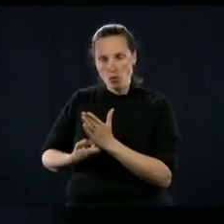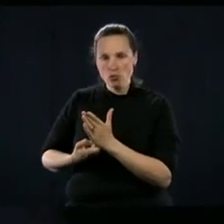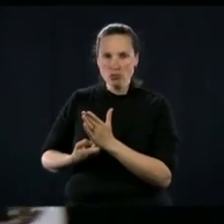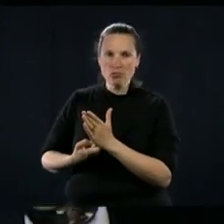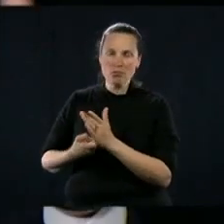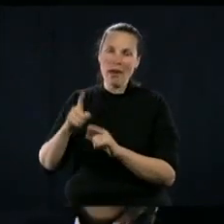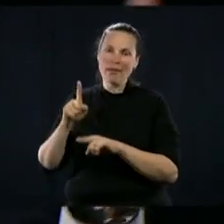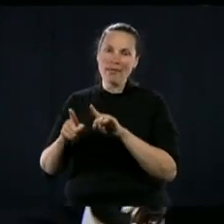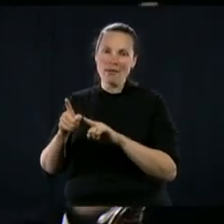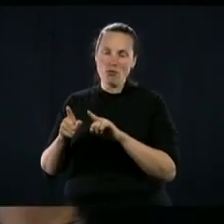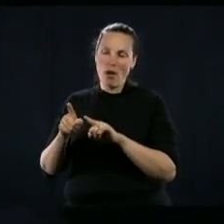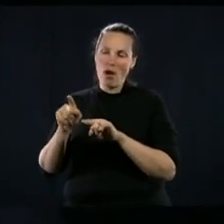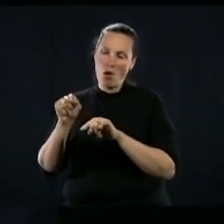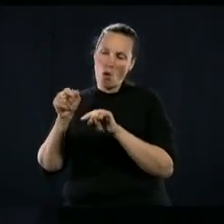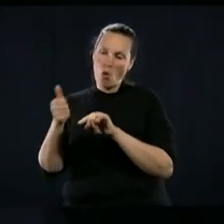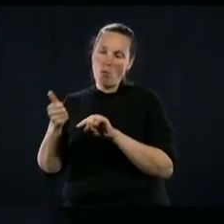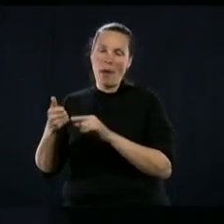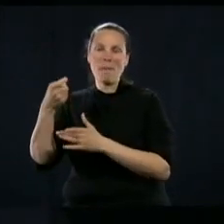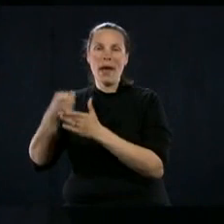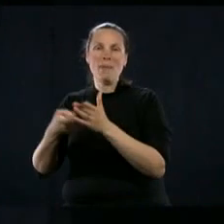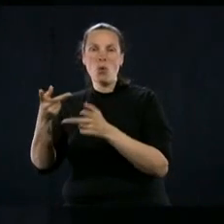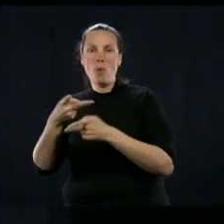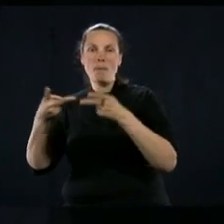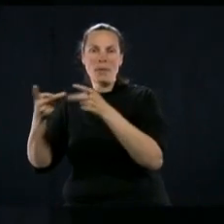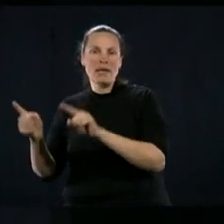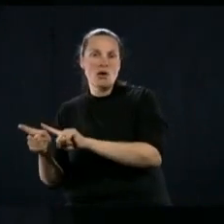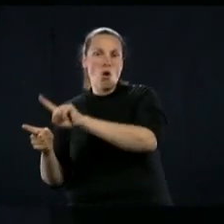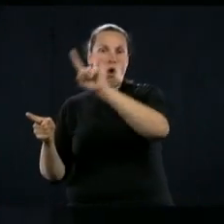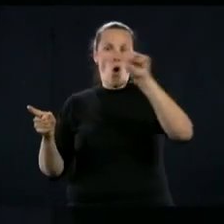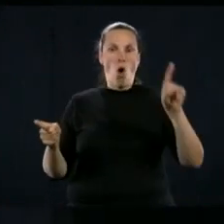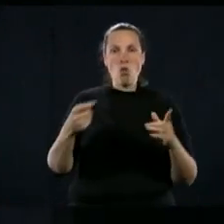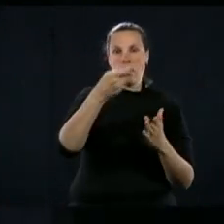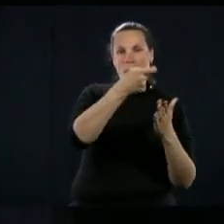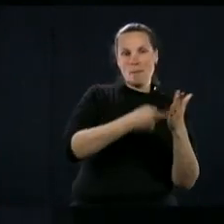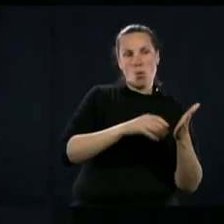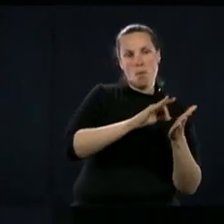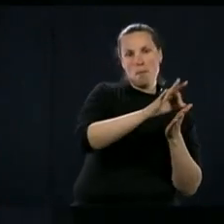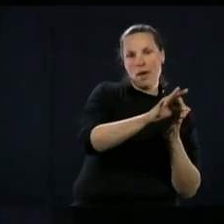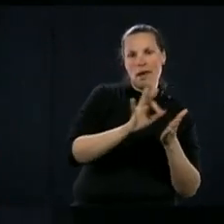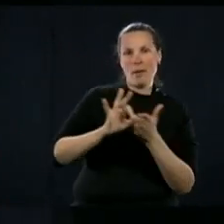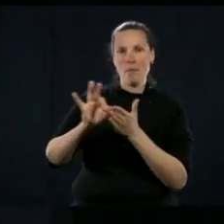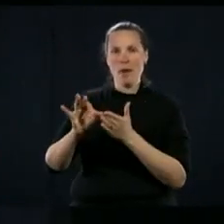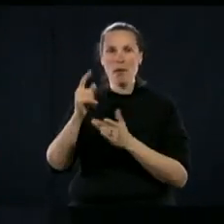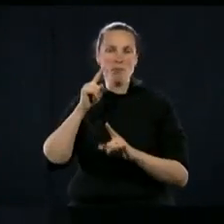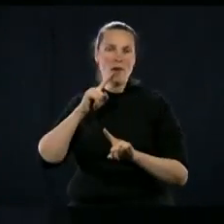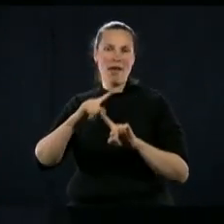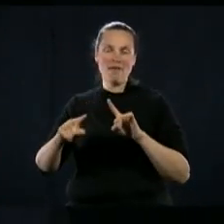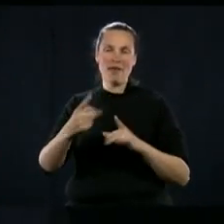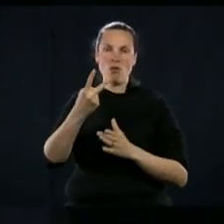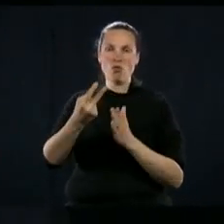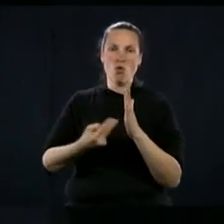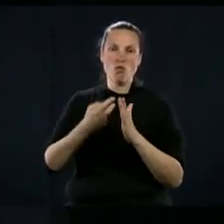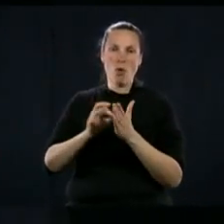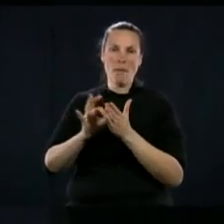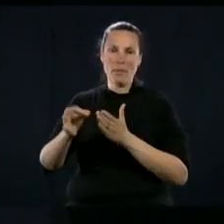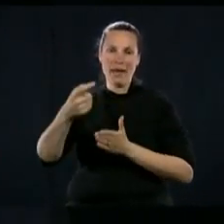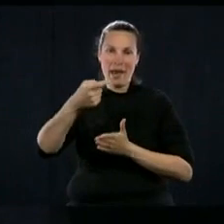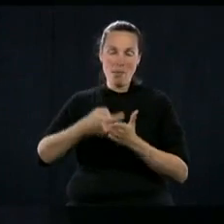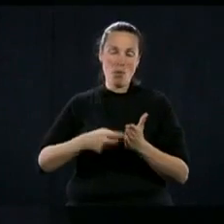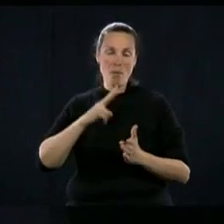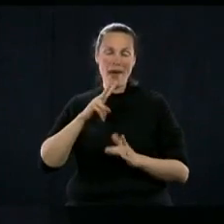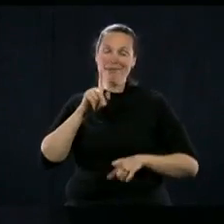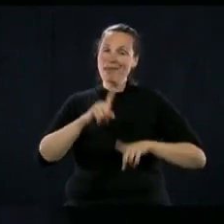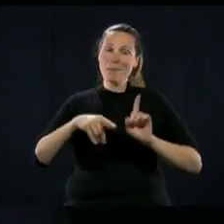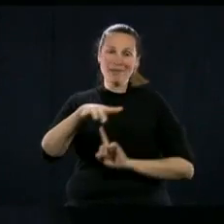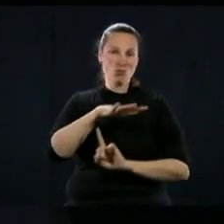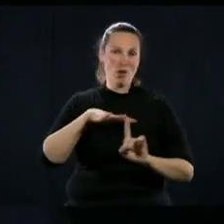in countries where they allow not having double taxation. So we have to look at it on a case-by-case, but